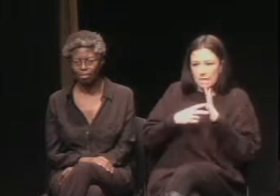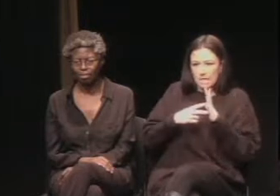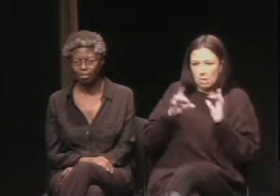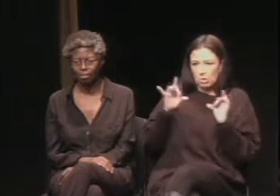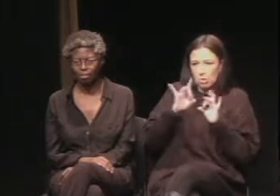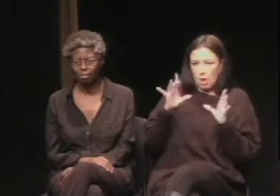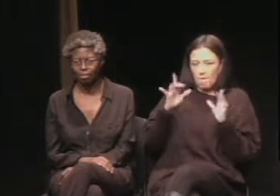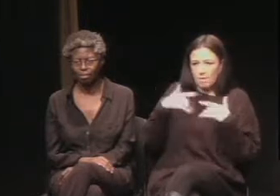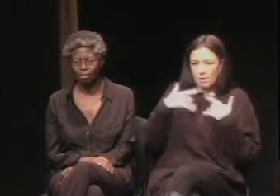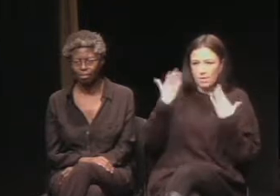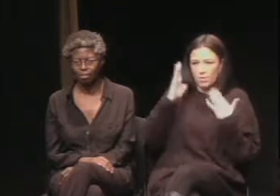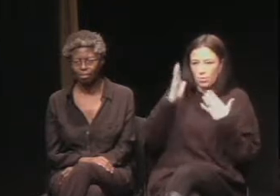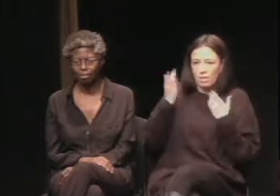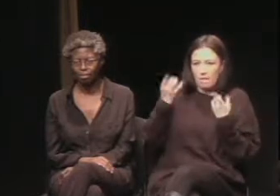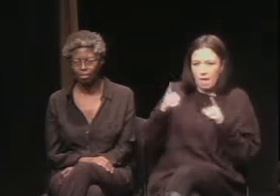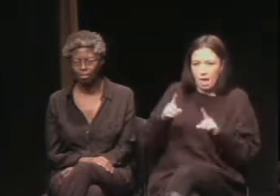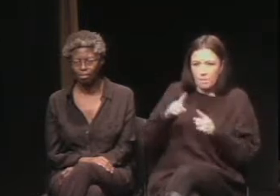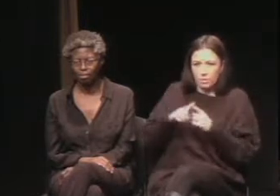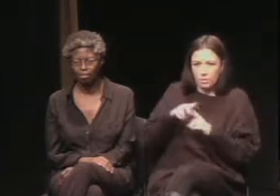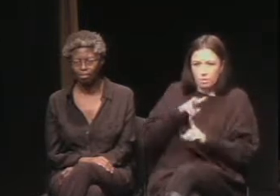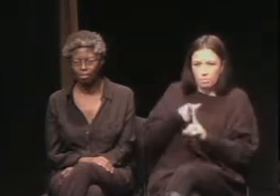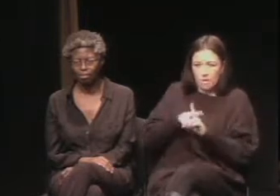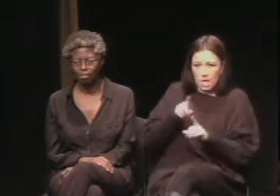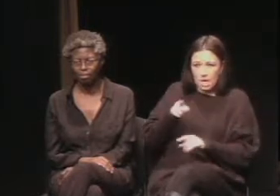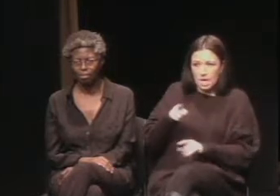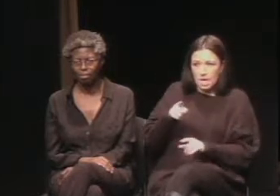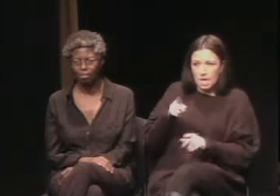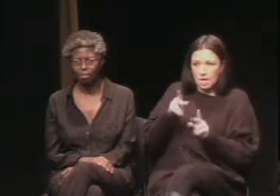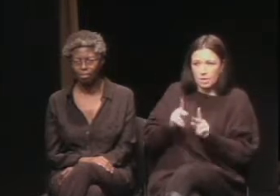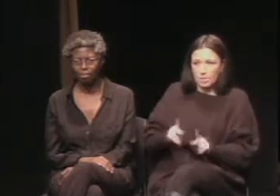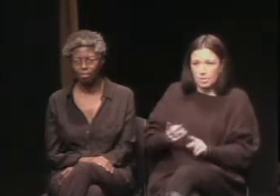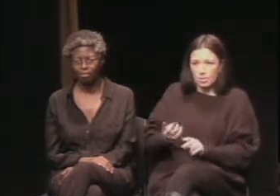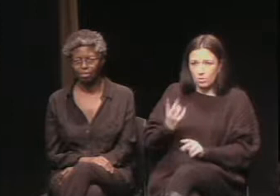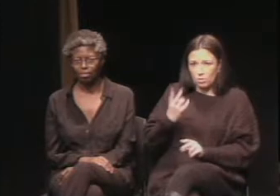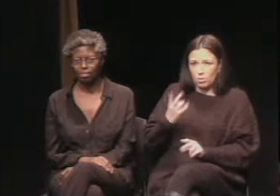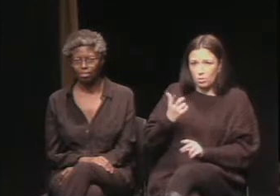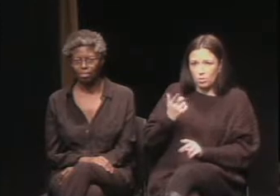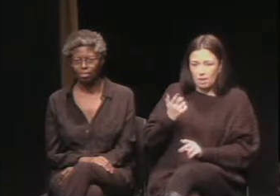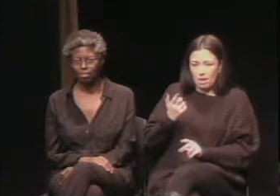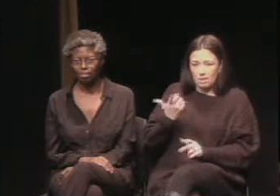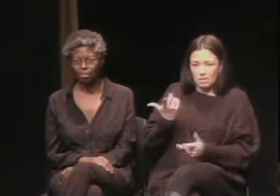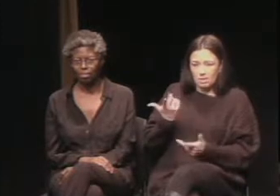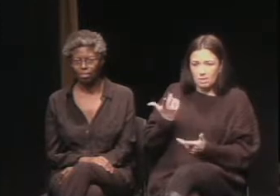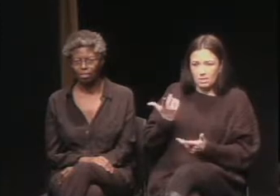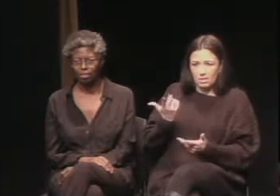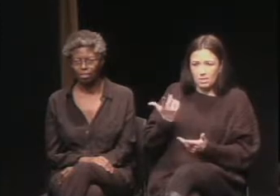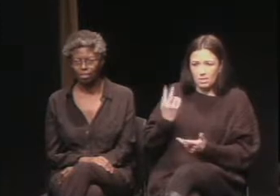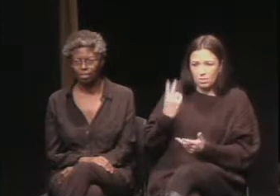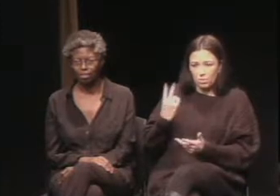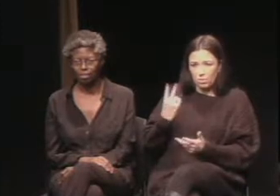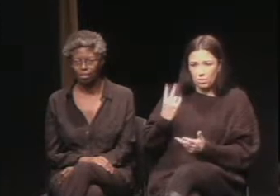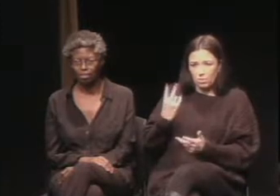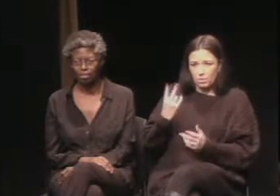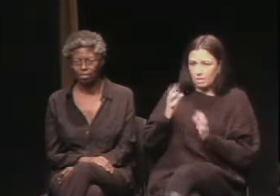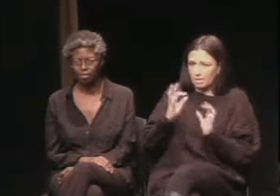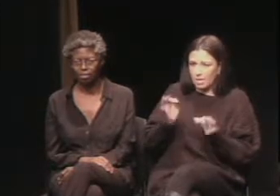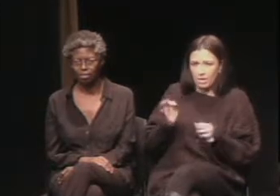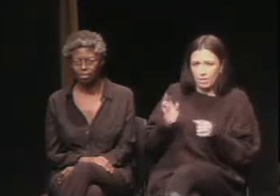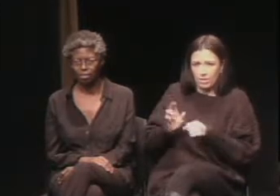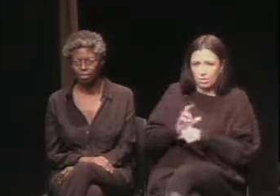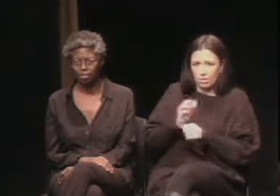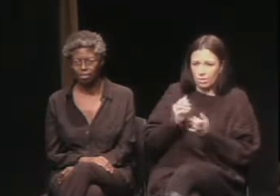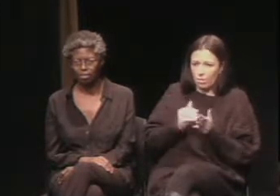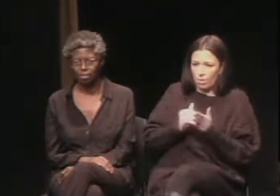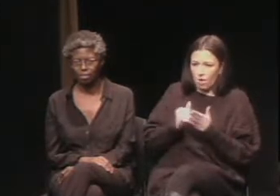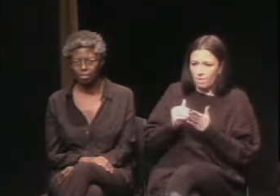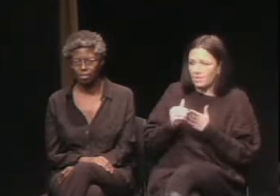to fall upon them? And this person had two guns. They definitely use them, often